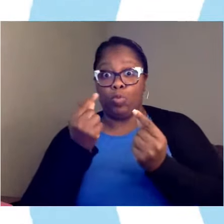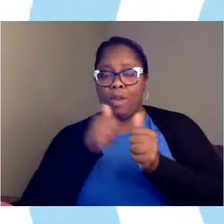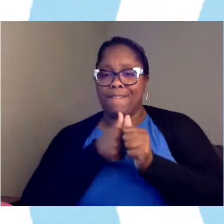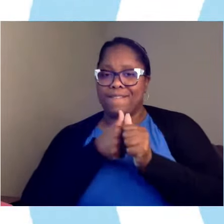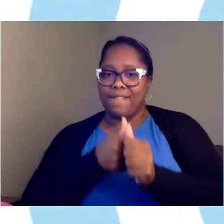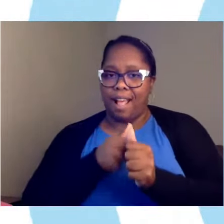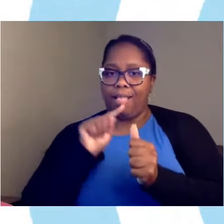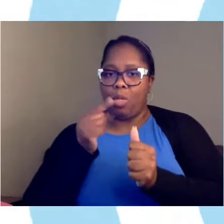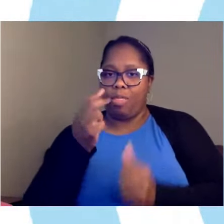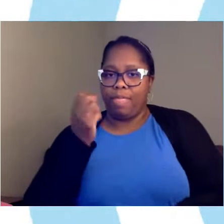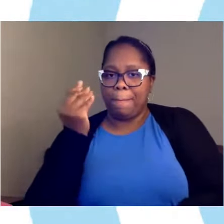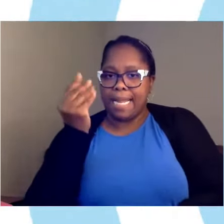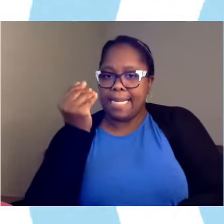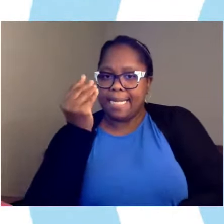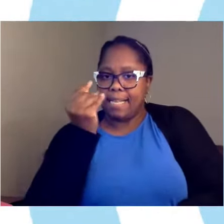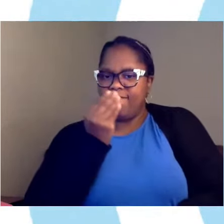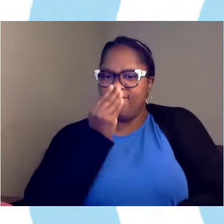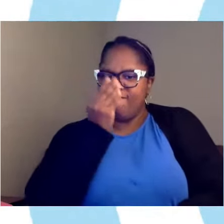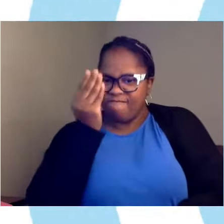we'll see.